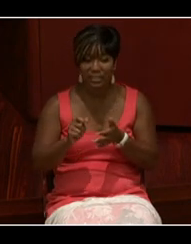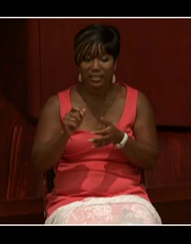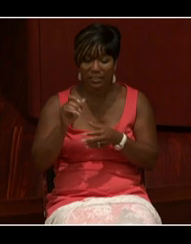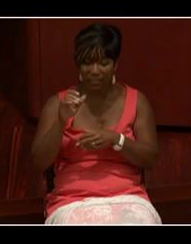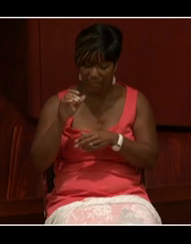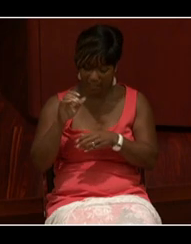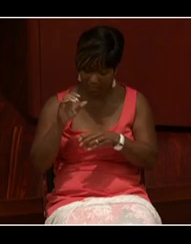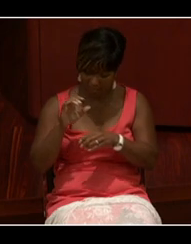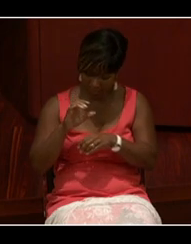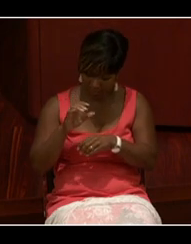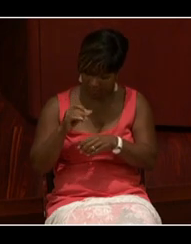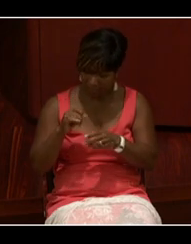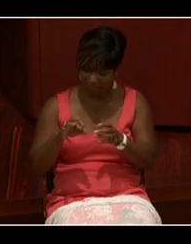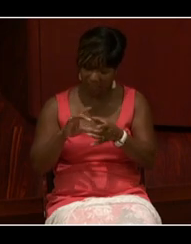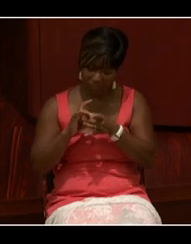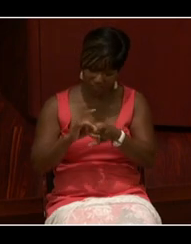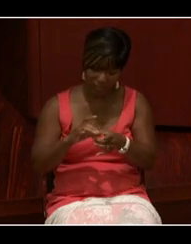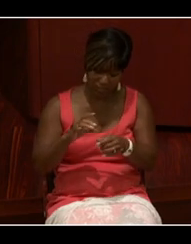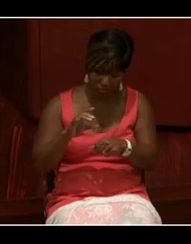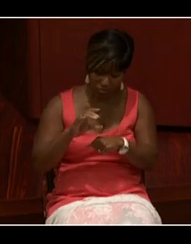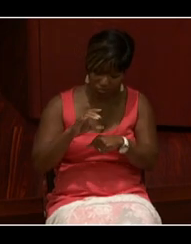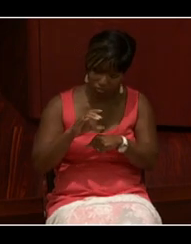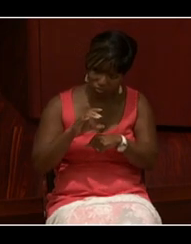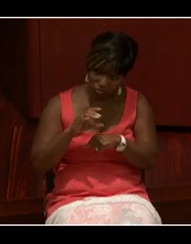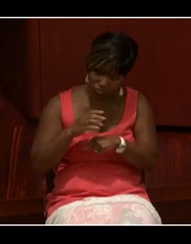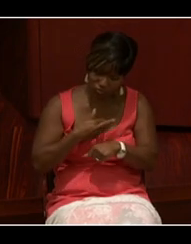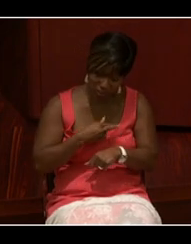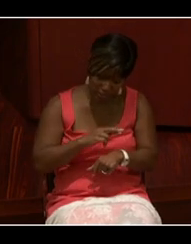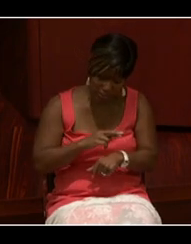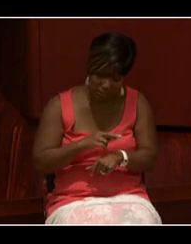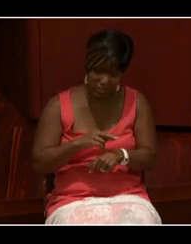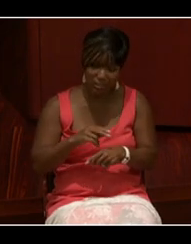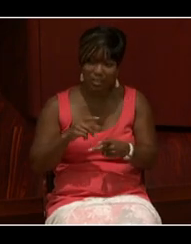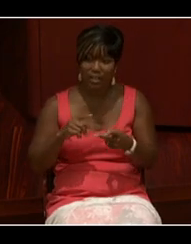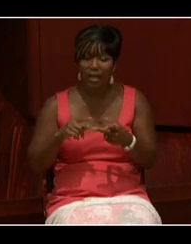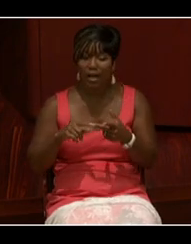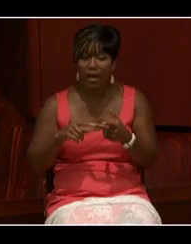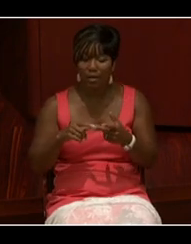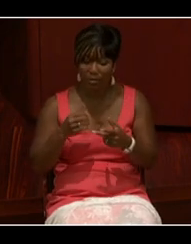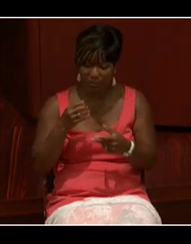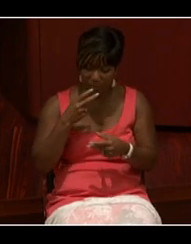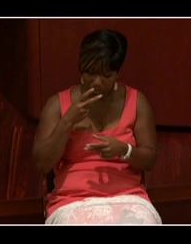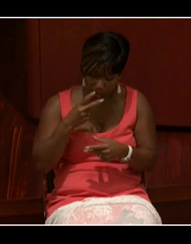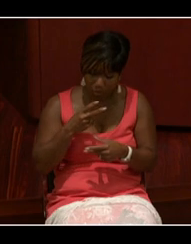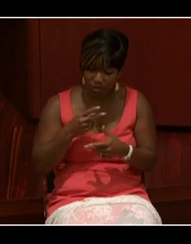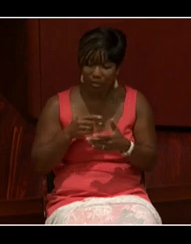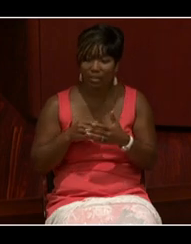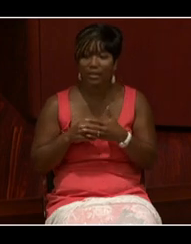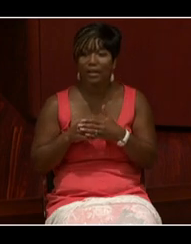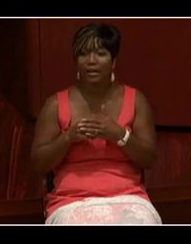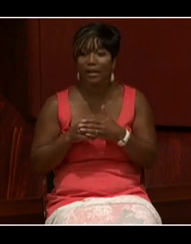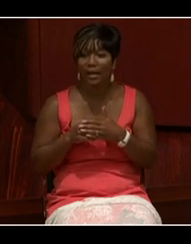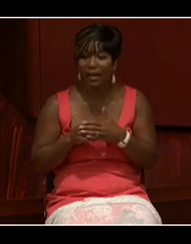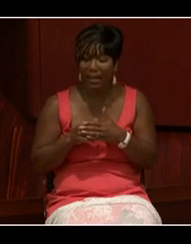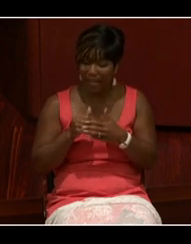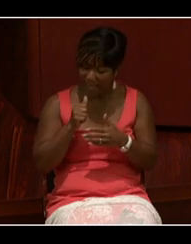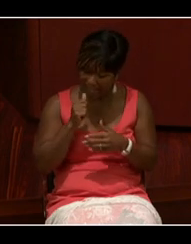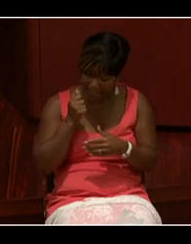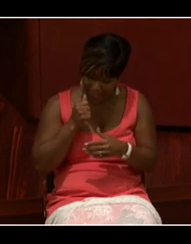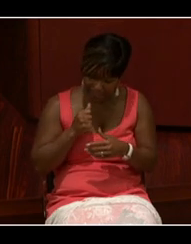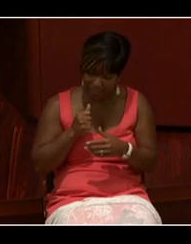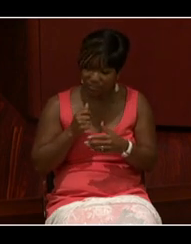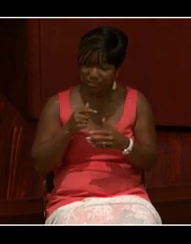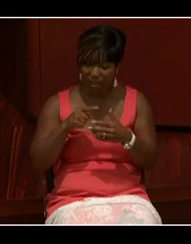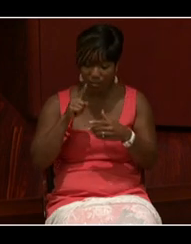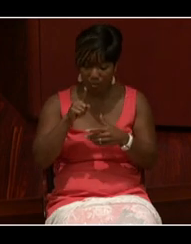even drug use, age when they first left home, and other miscellaneous remarks. So here you have one sheet that